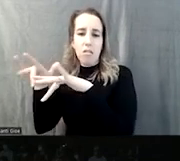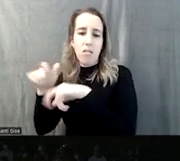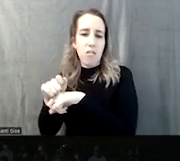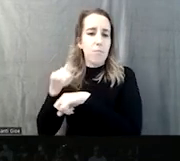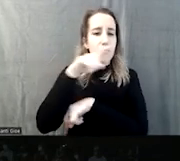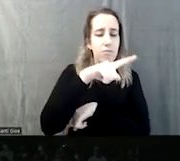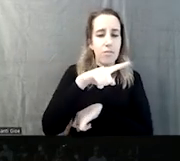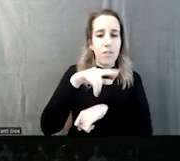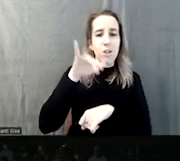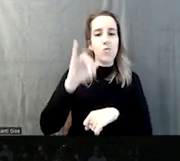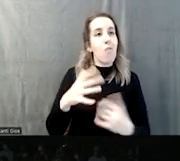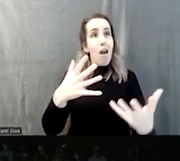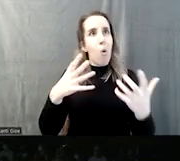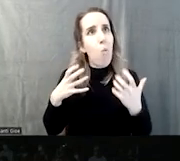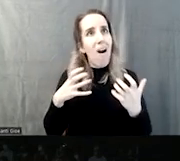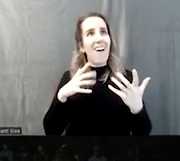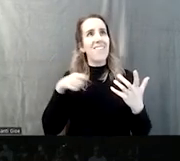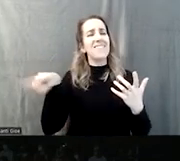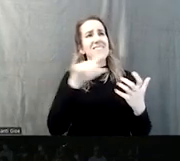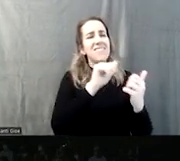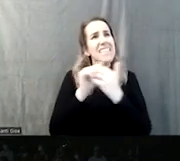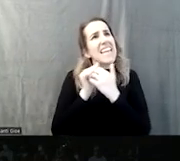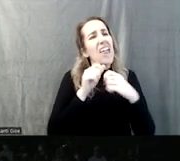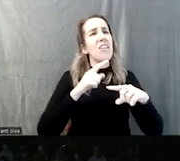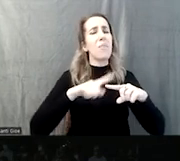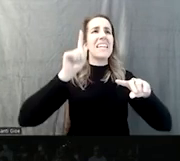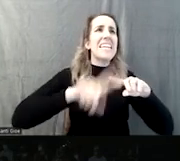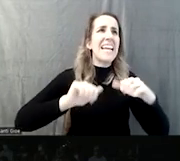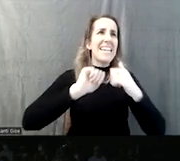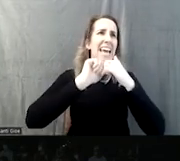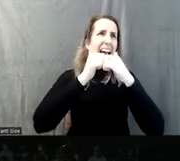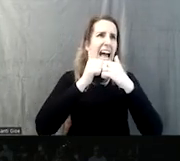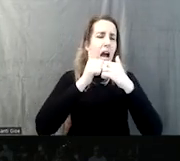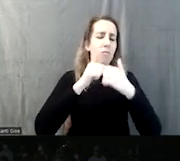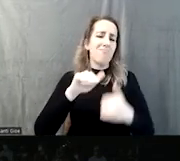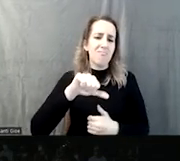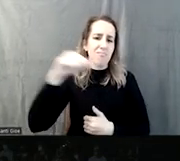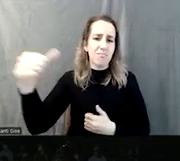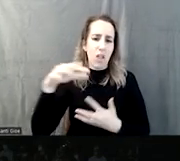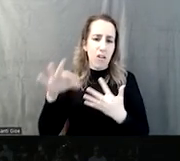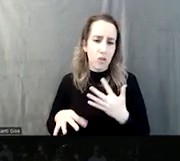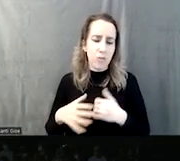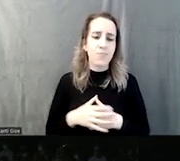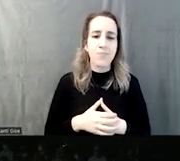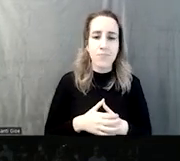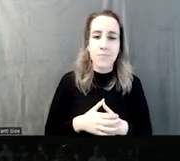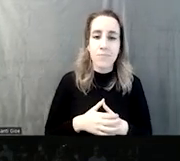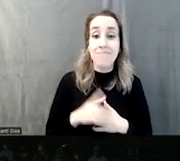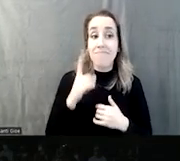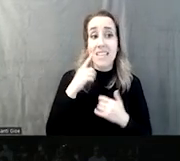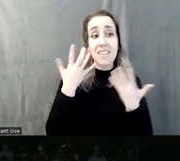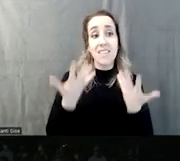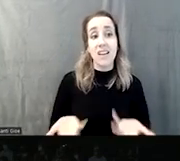want to be together, and so you're kind of calling to each other even if you can't physically be together. And I think that's all I'll